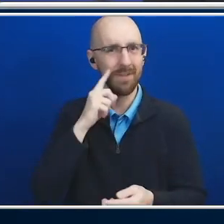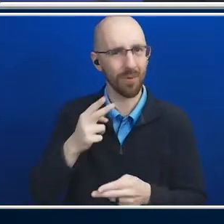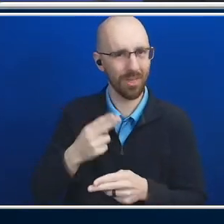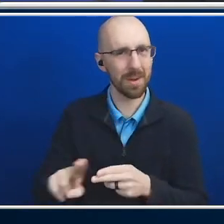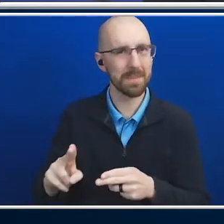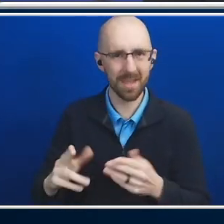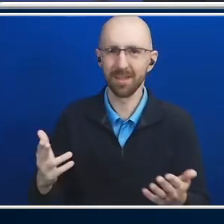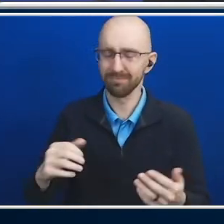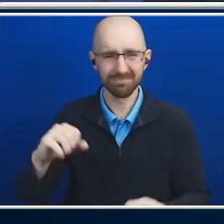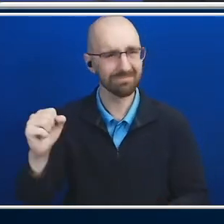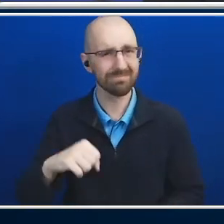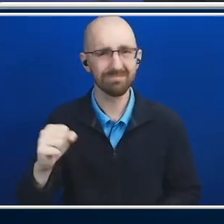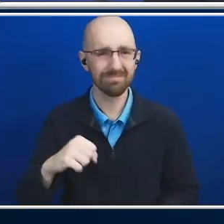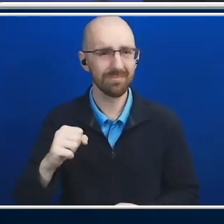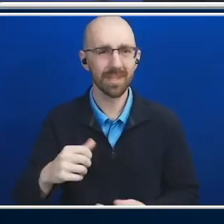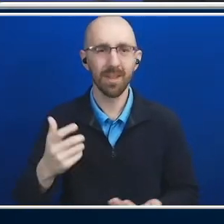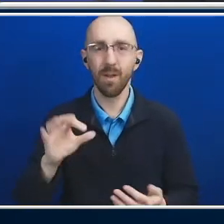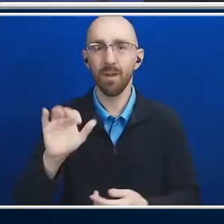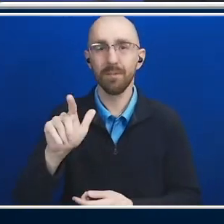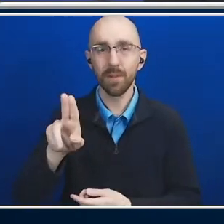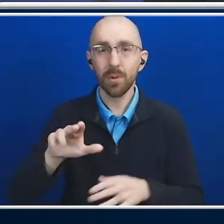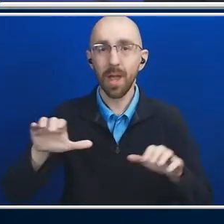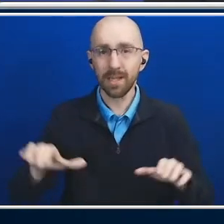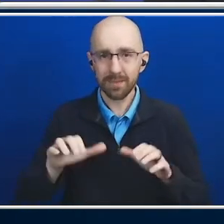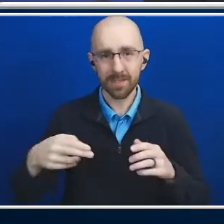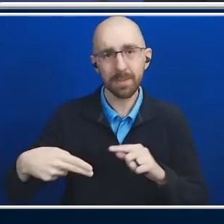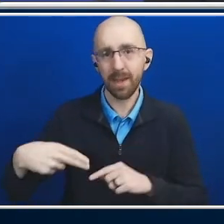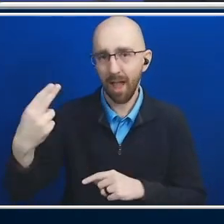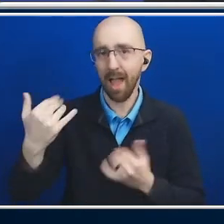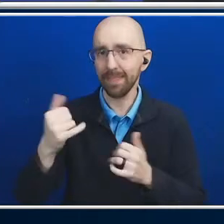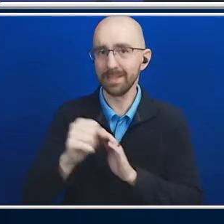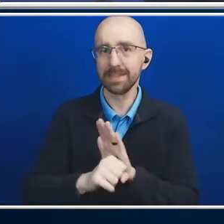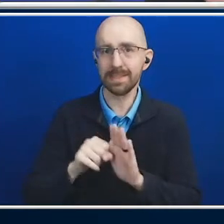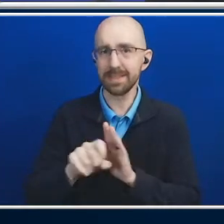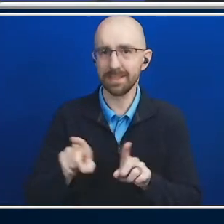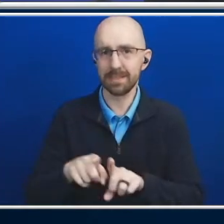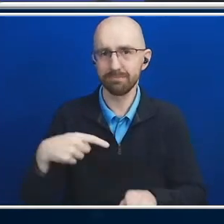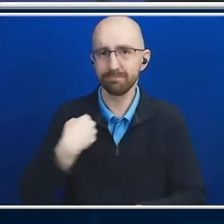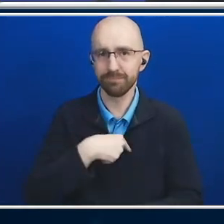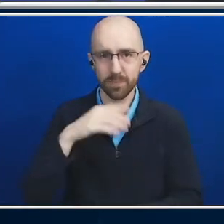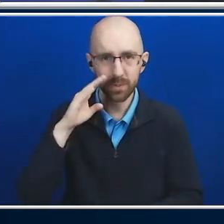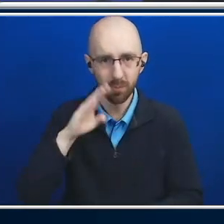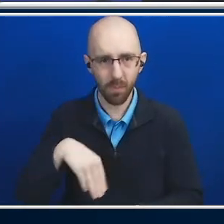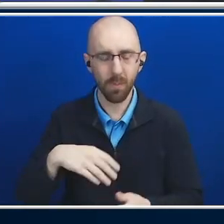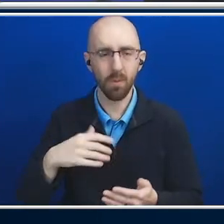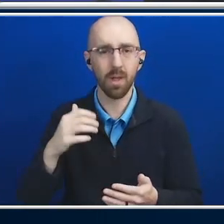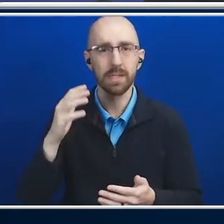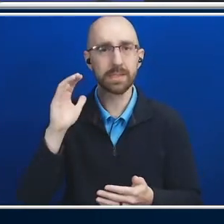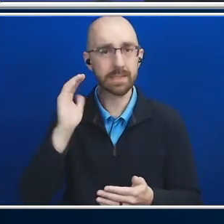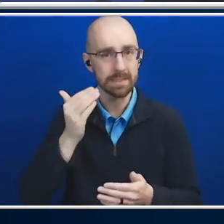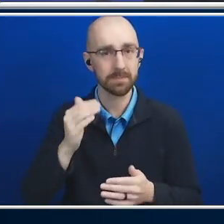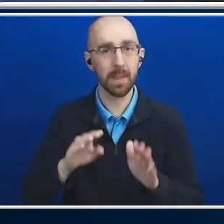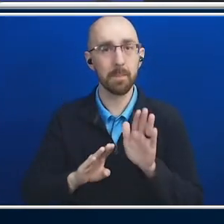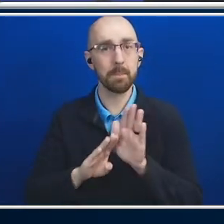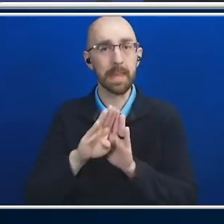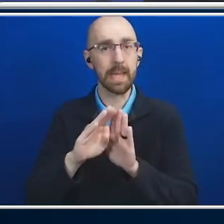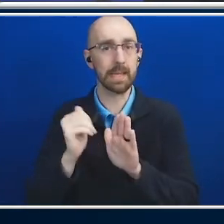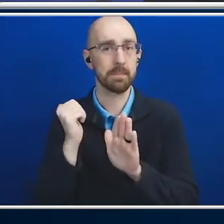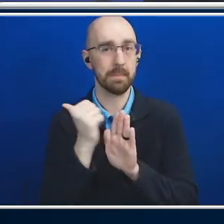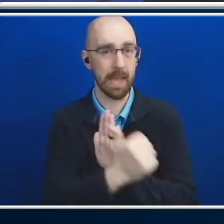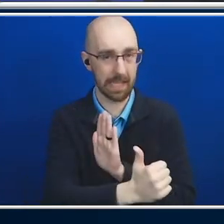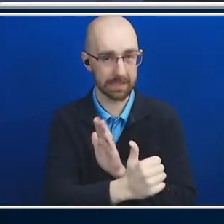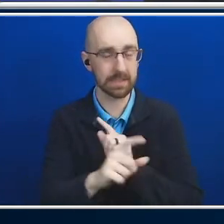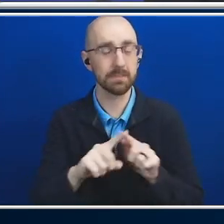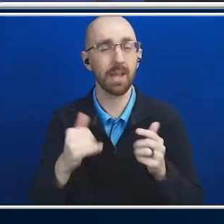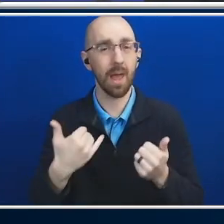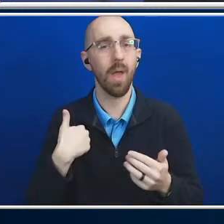so flu activity, it's been high this season, as we know. Looks like we're past the peak, but now we have some new data on the current